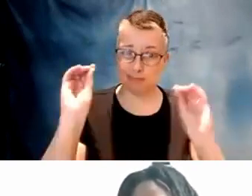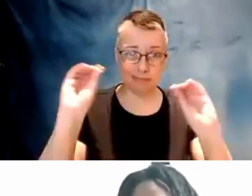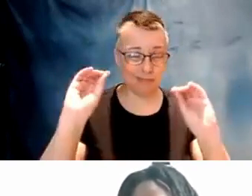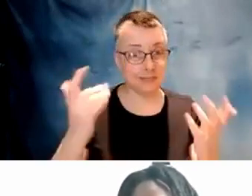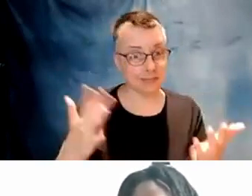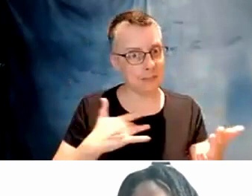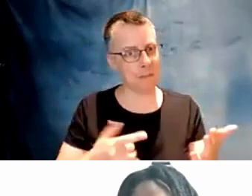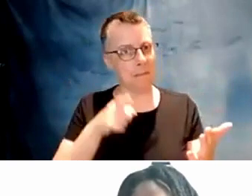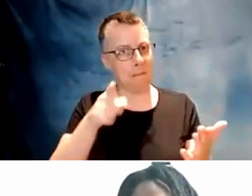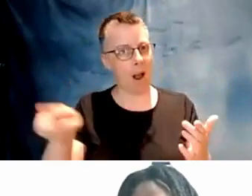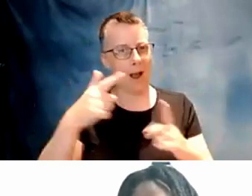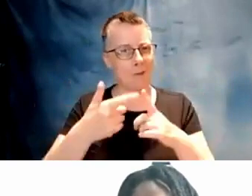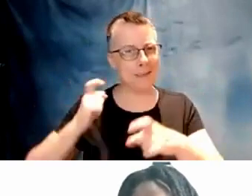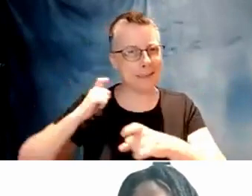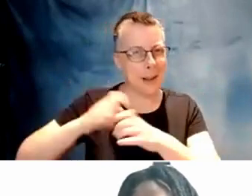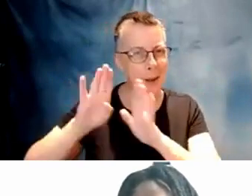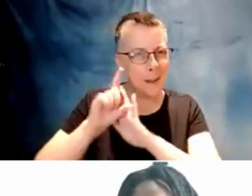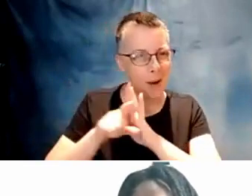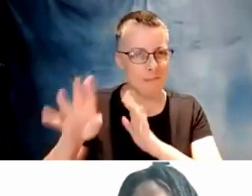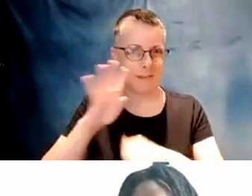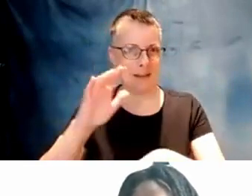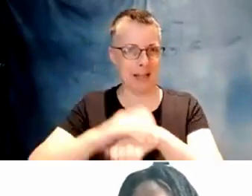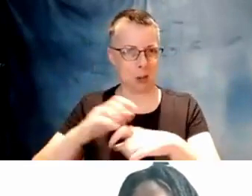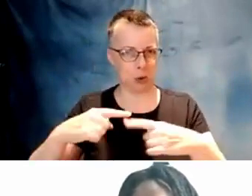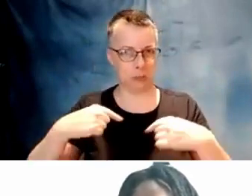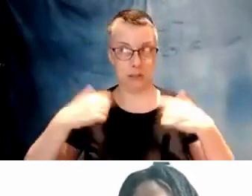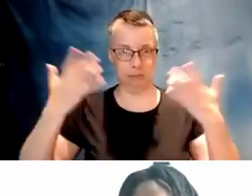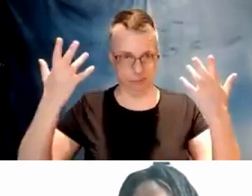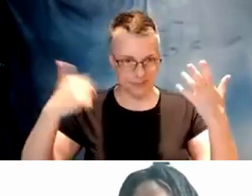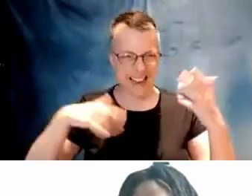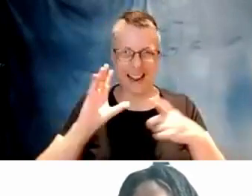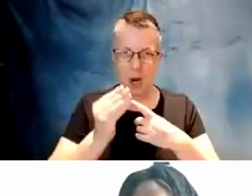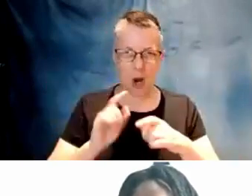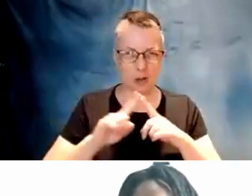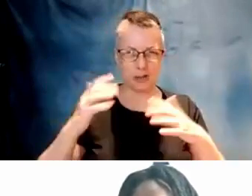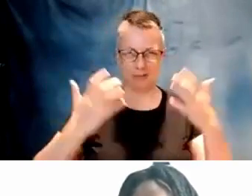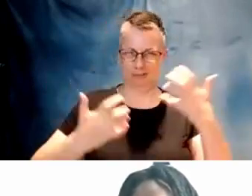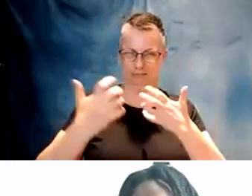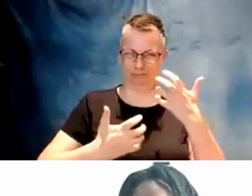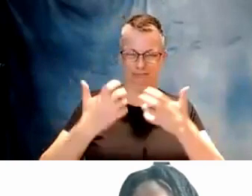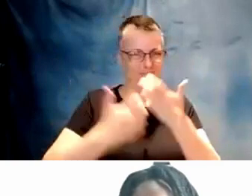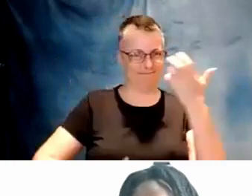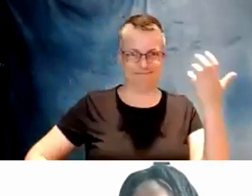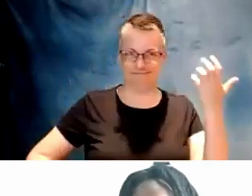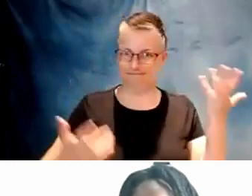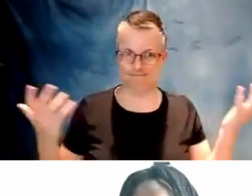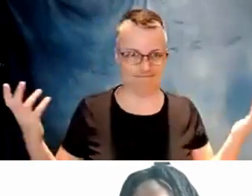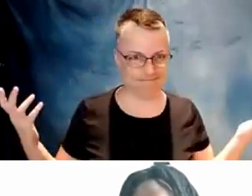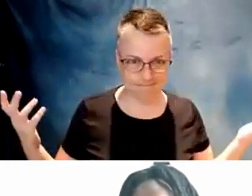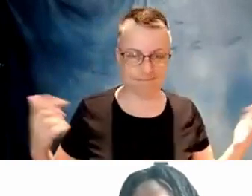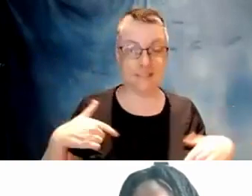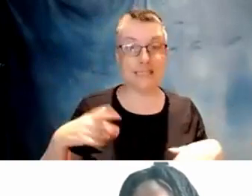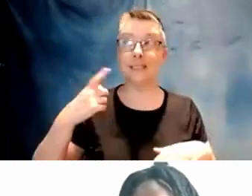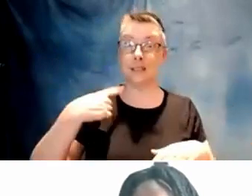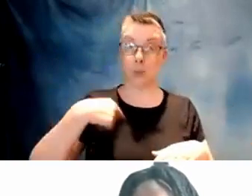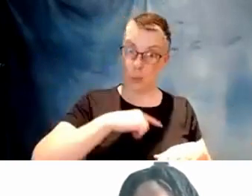to come from Spanish backgrounds, and the cultural differences didn't really align. You know, where the Spanish that we